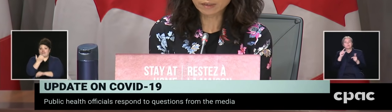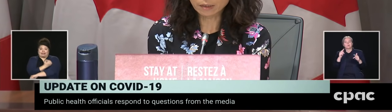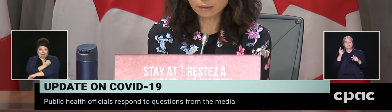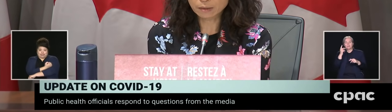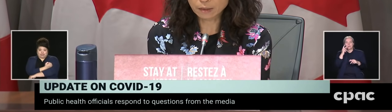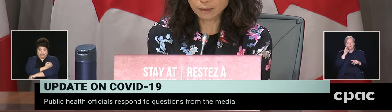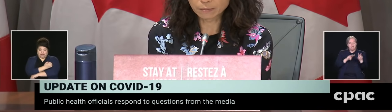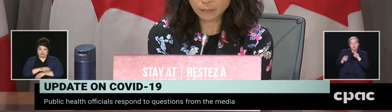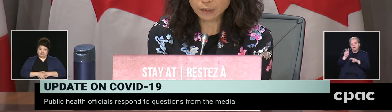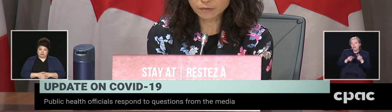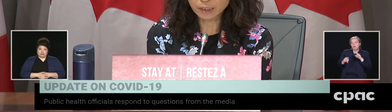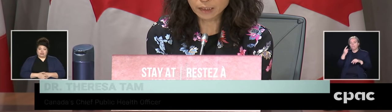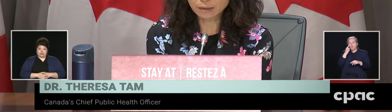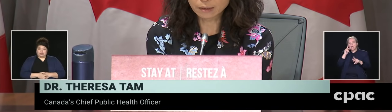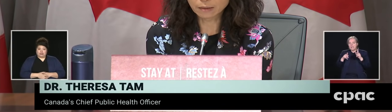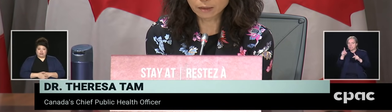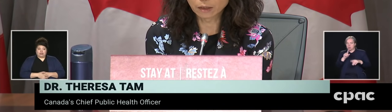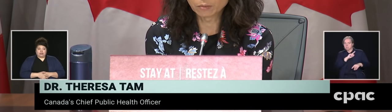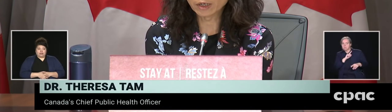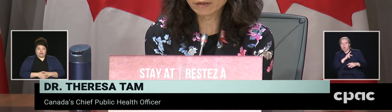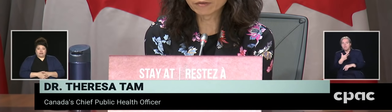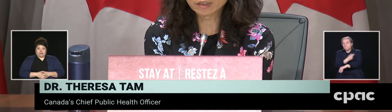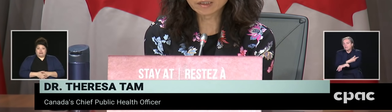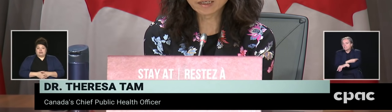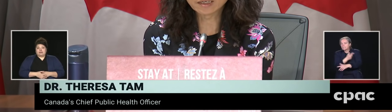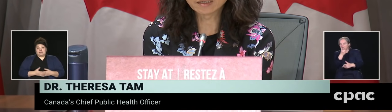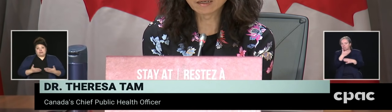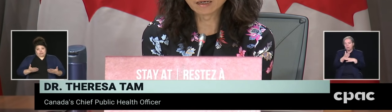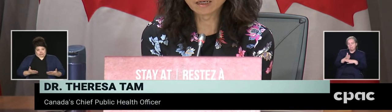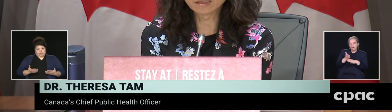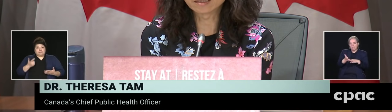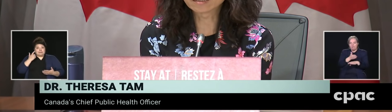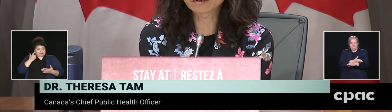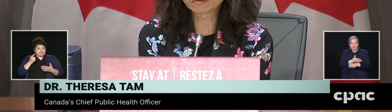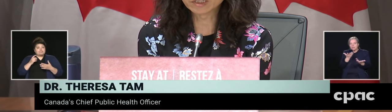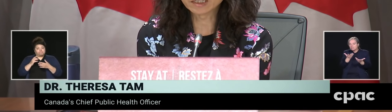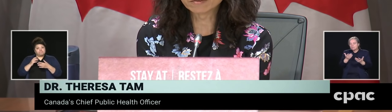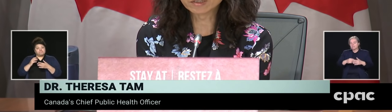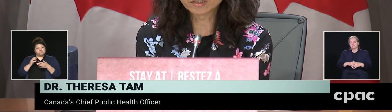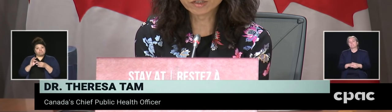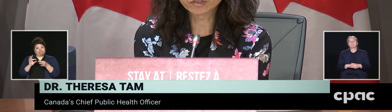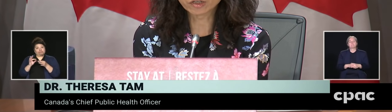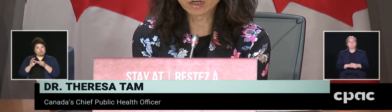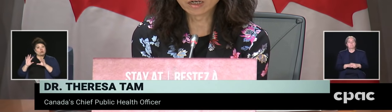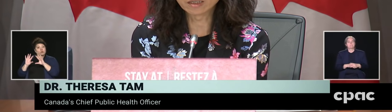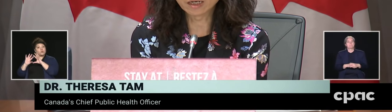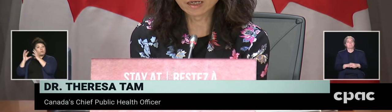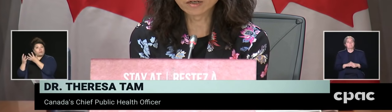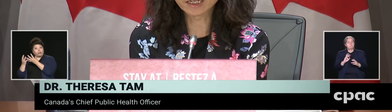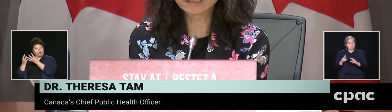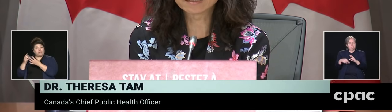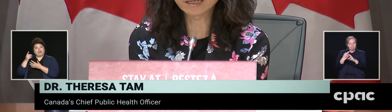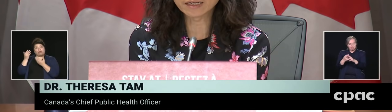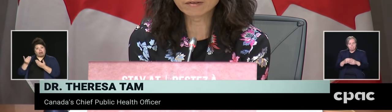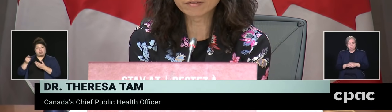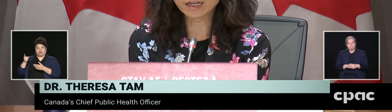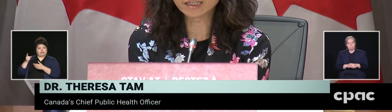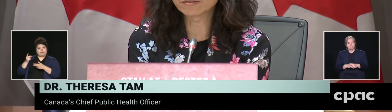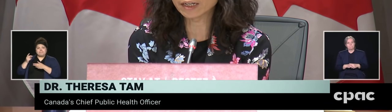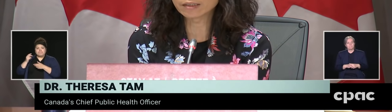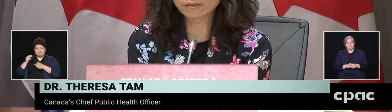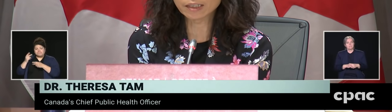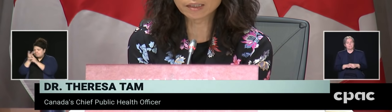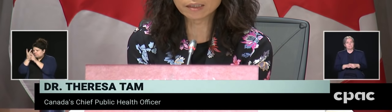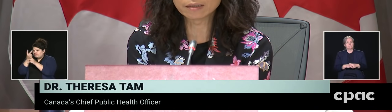So as I've said, there's a global effort in the discovery and the research on looking at safe